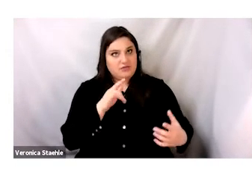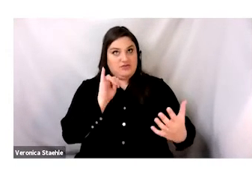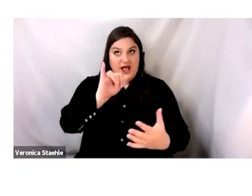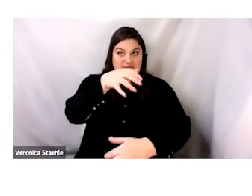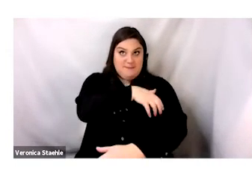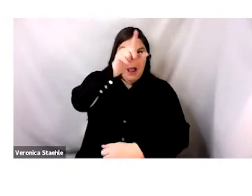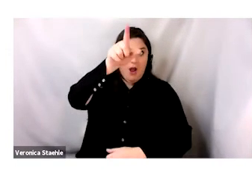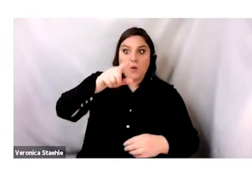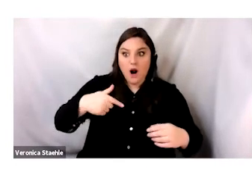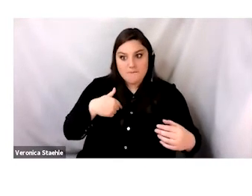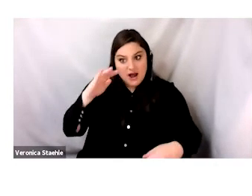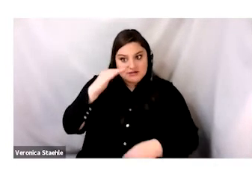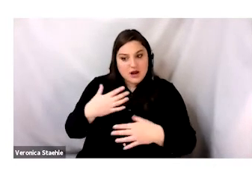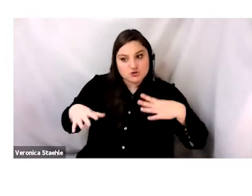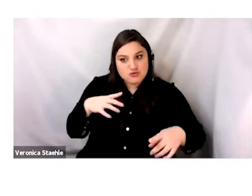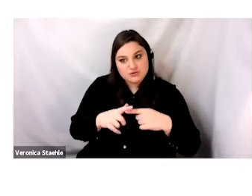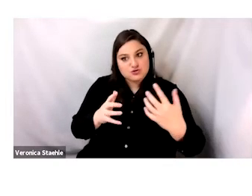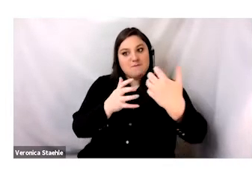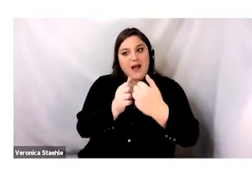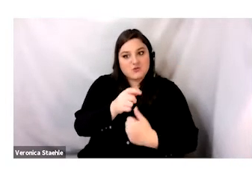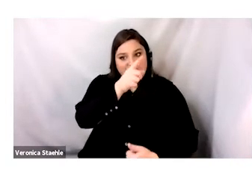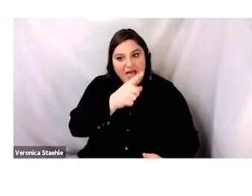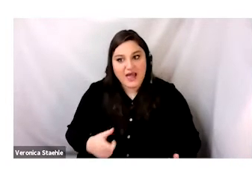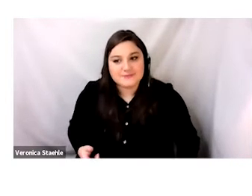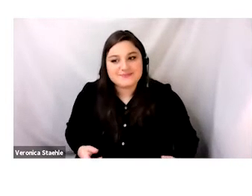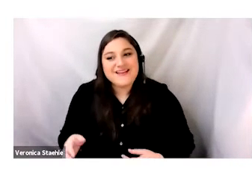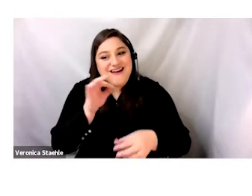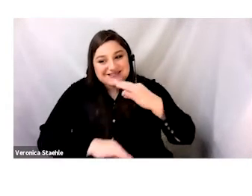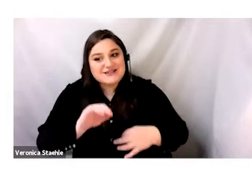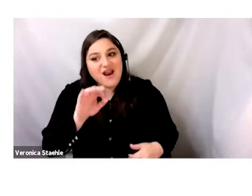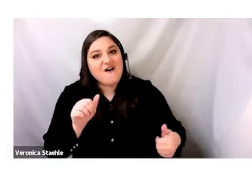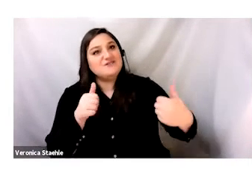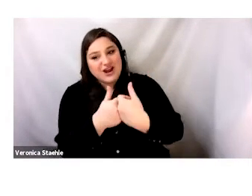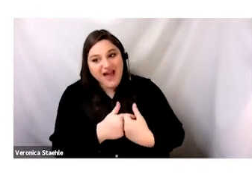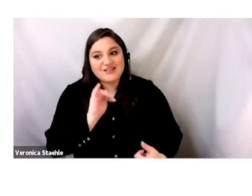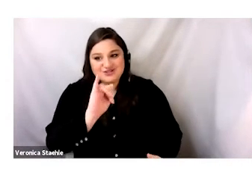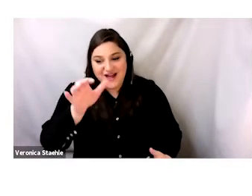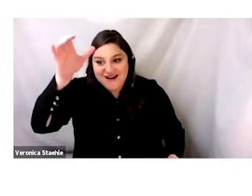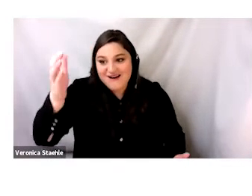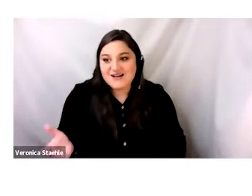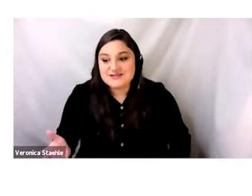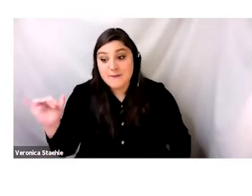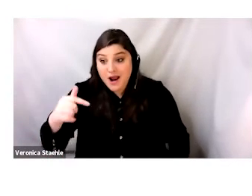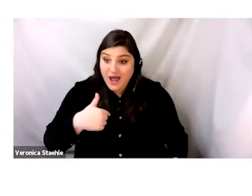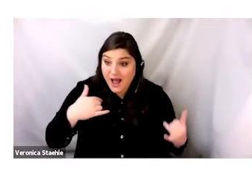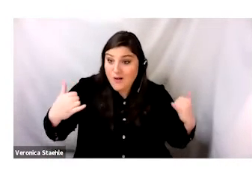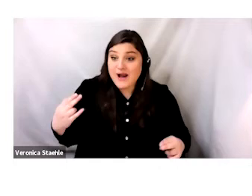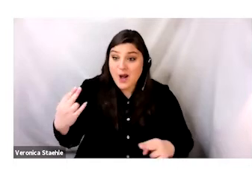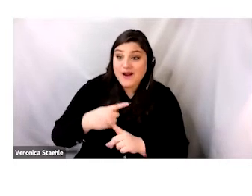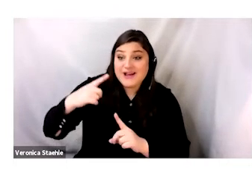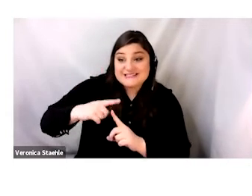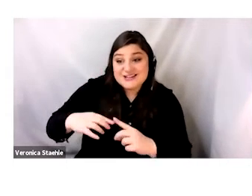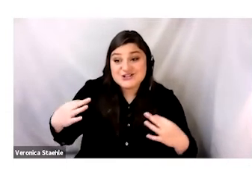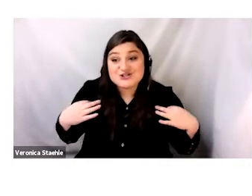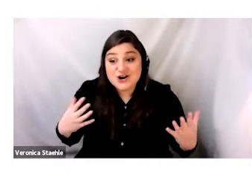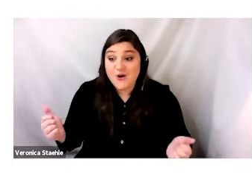future role, opposed to actually challenging that and how we show up. Like, I'm wearing a t-shirt with some fabulous earrings, by